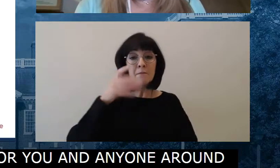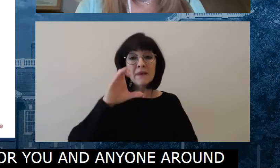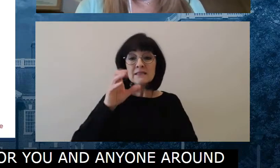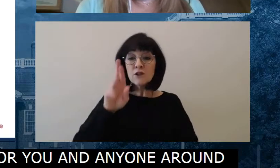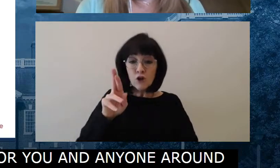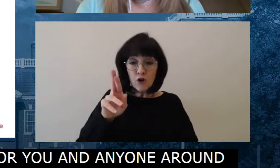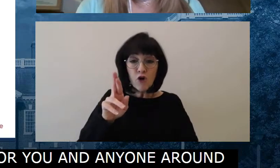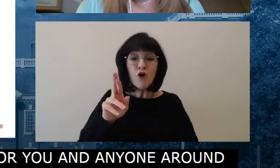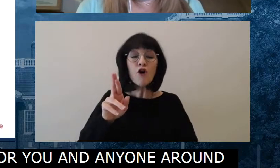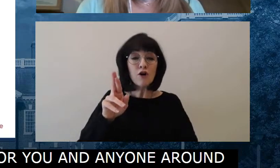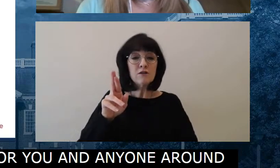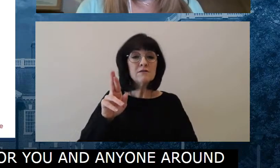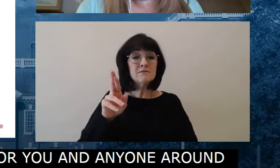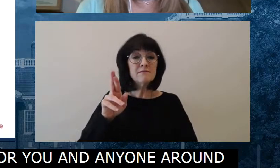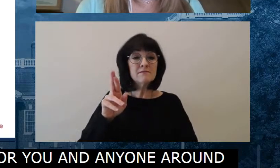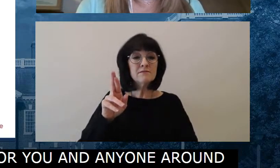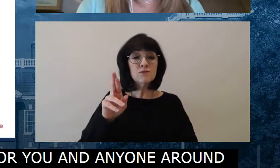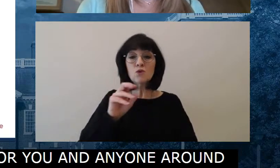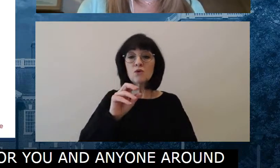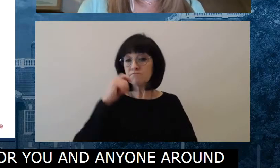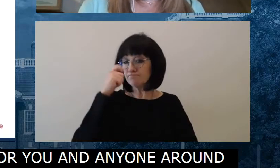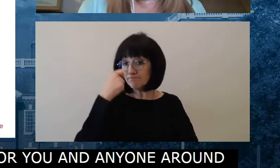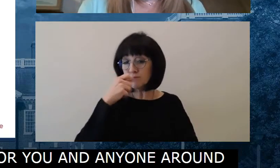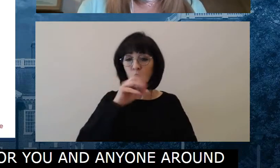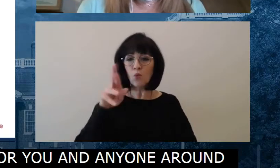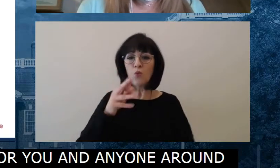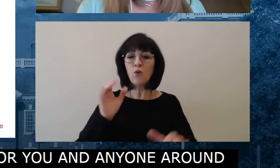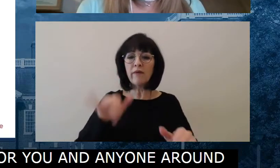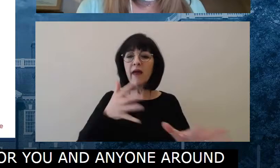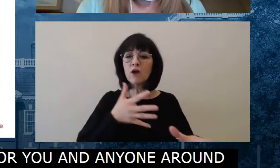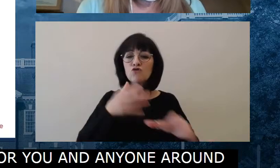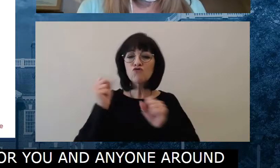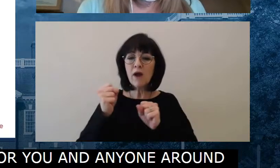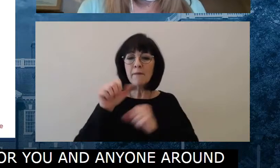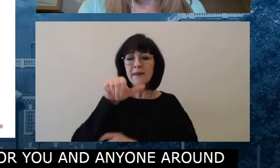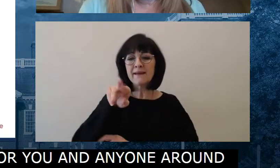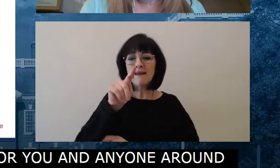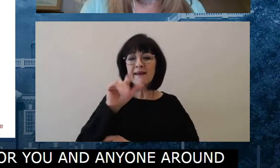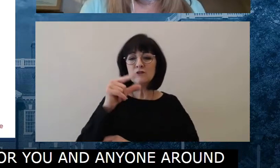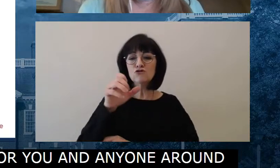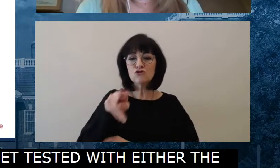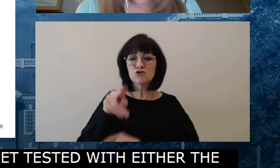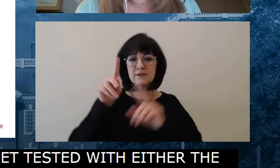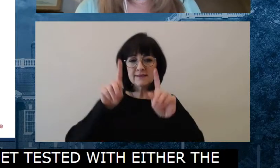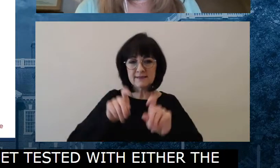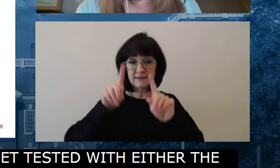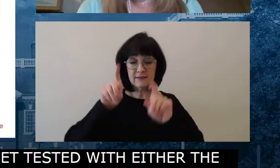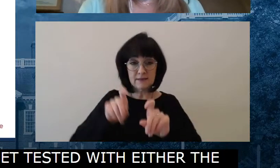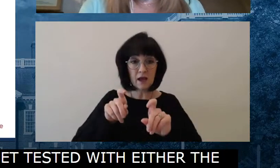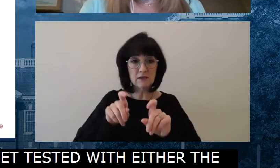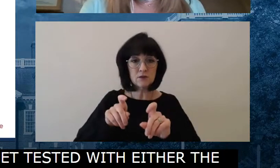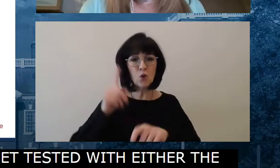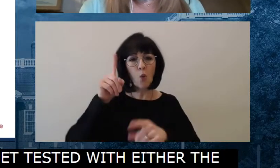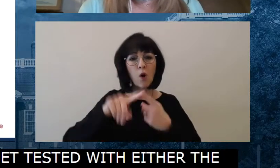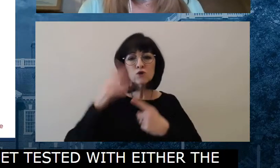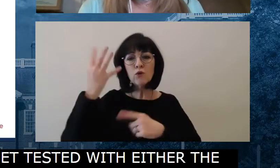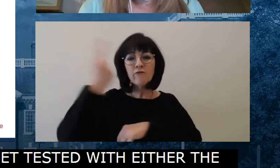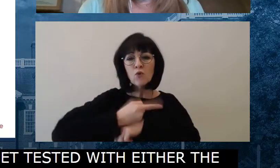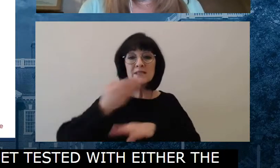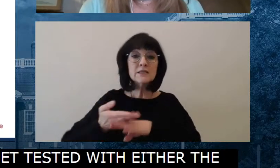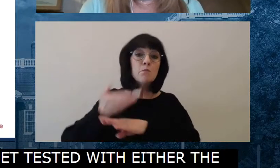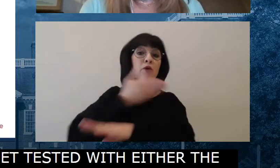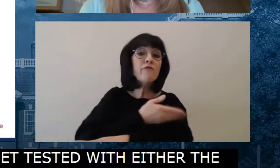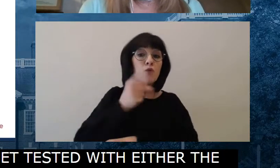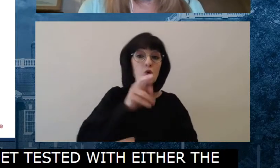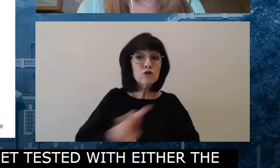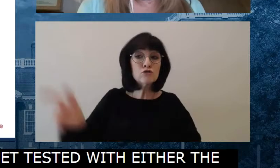antigen test 1 to 3 days before you travel, and then get tested 3 to 5 days after